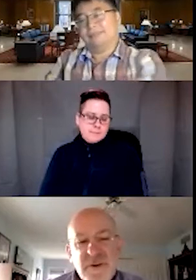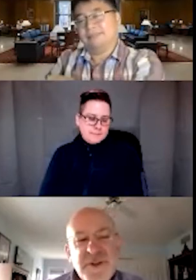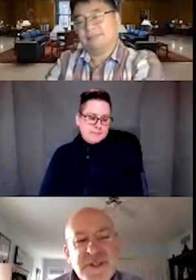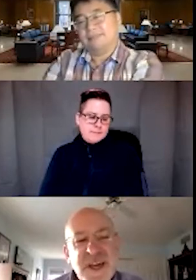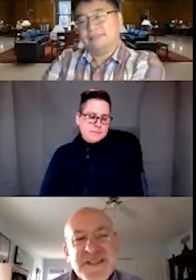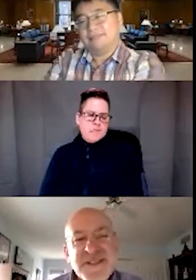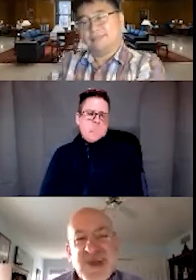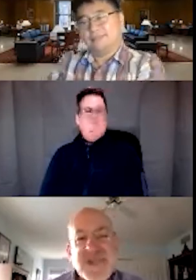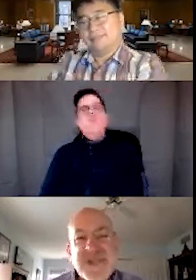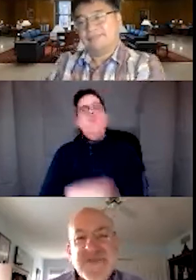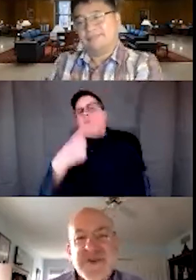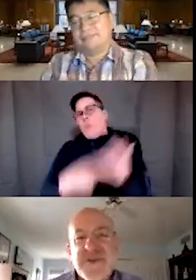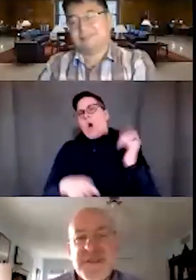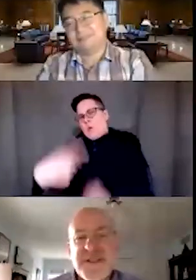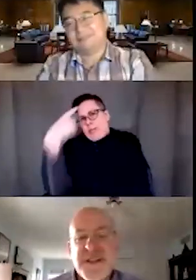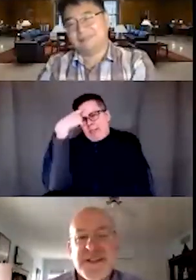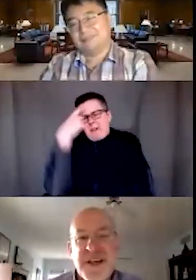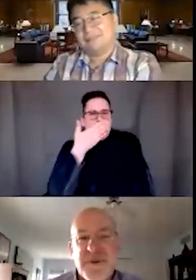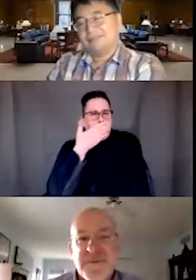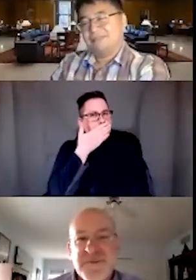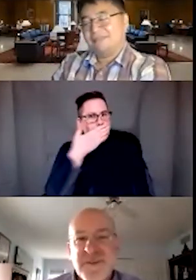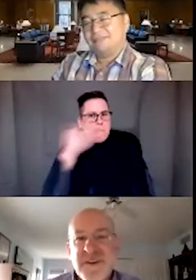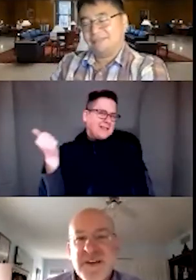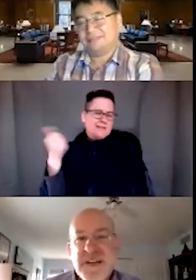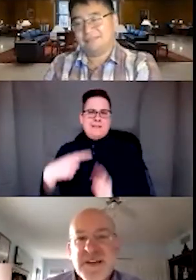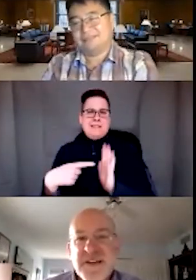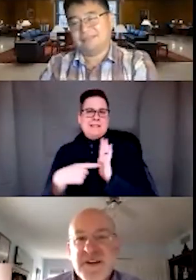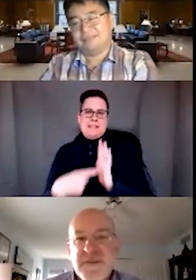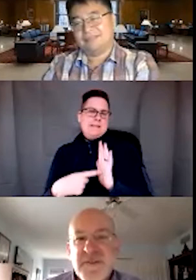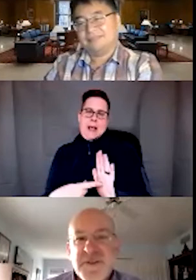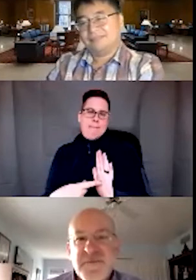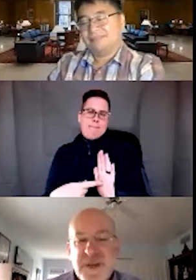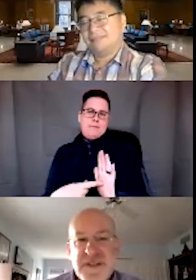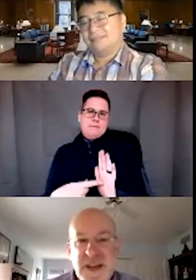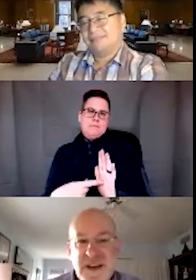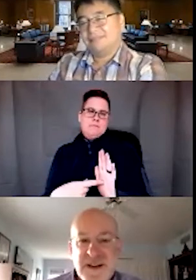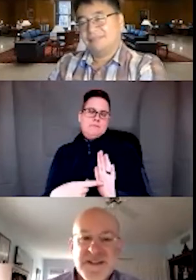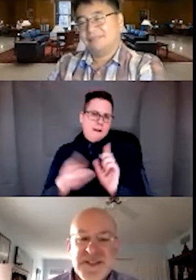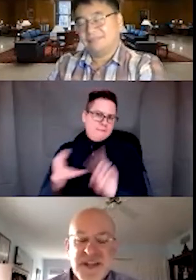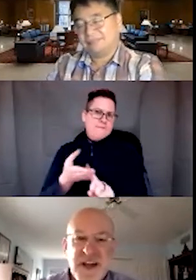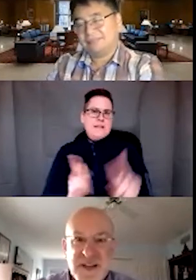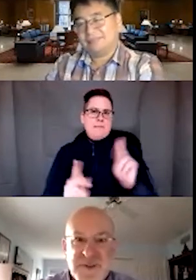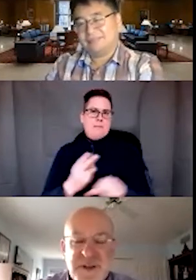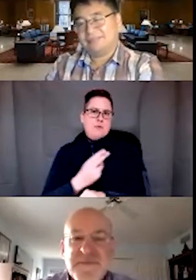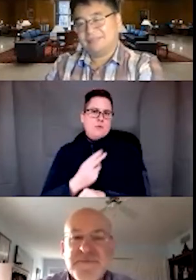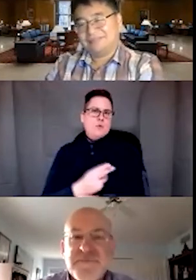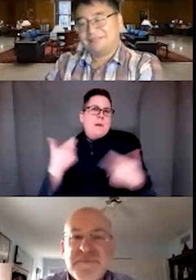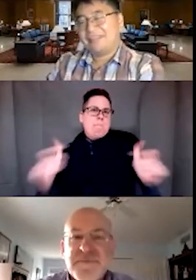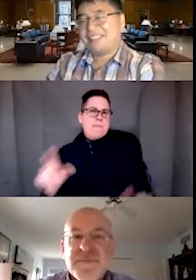What would you say is the best, most convincing example of the use of big data in